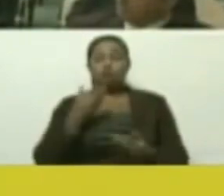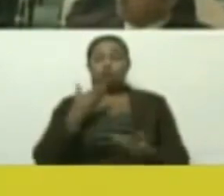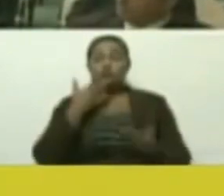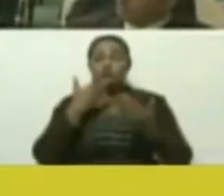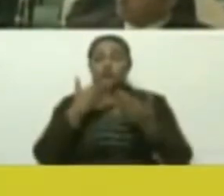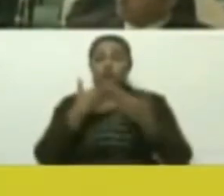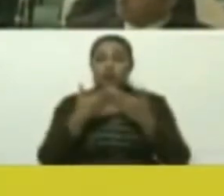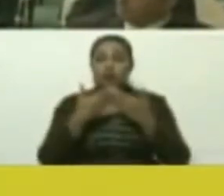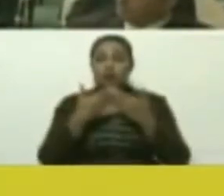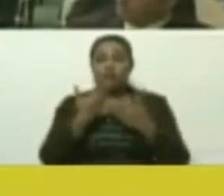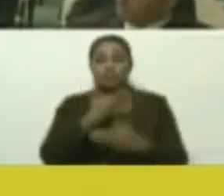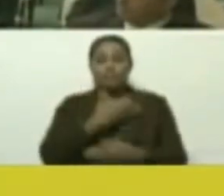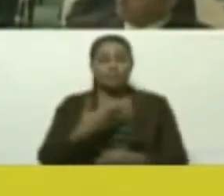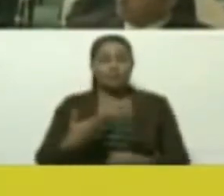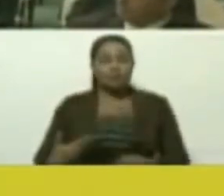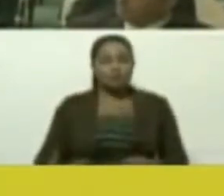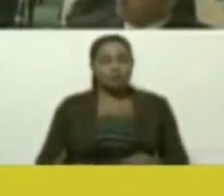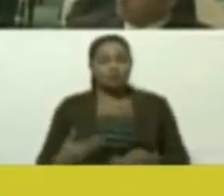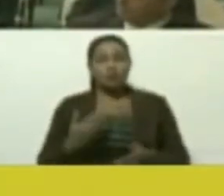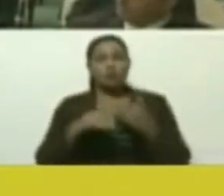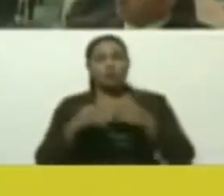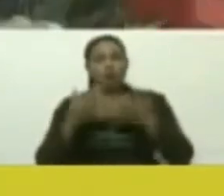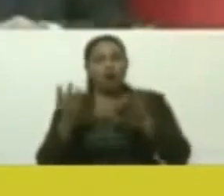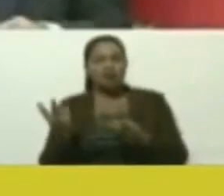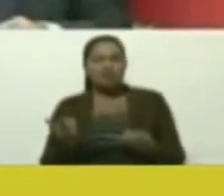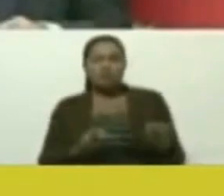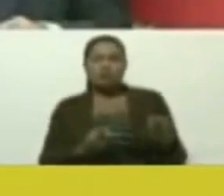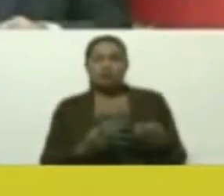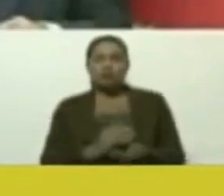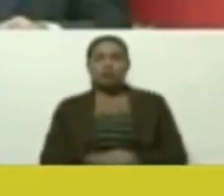Thank you very much, Mr. President.